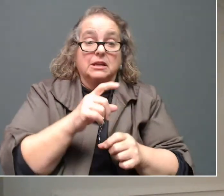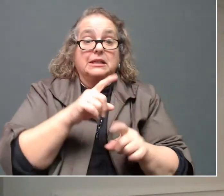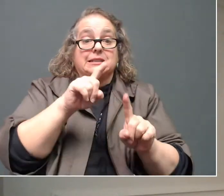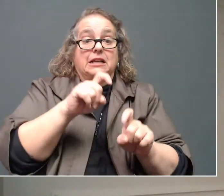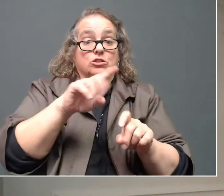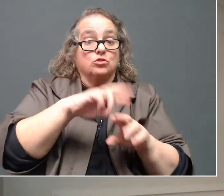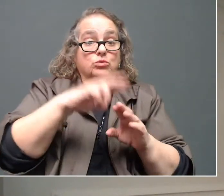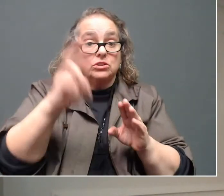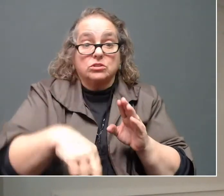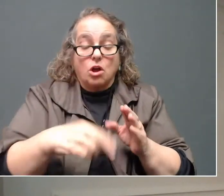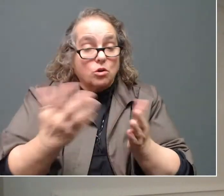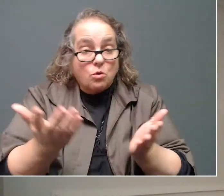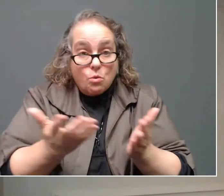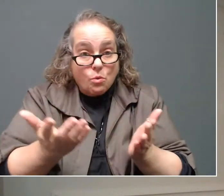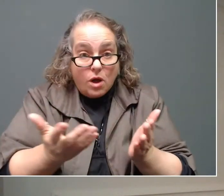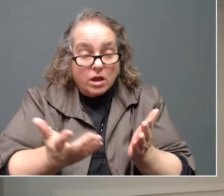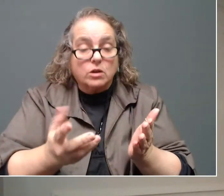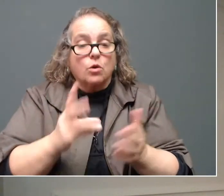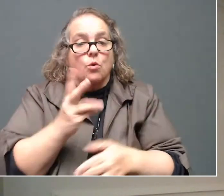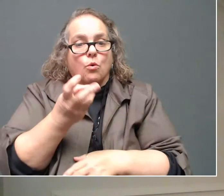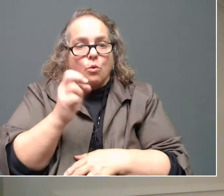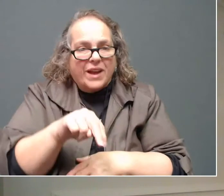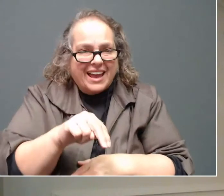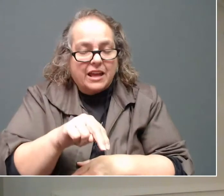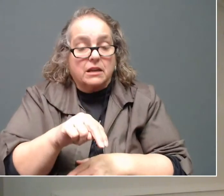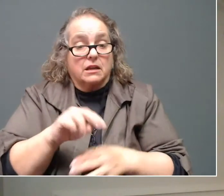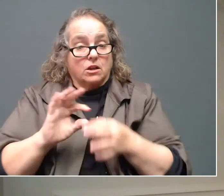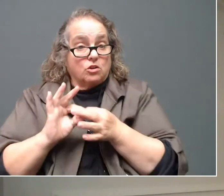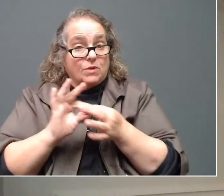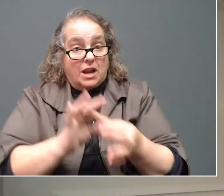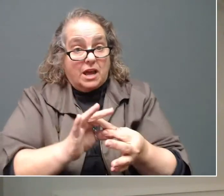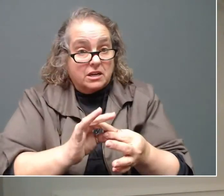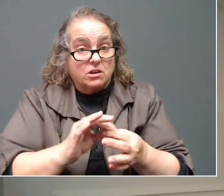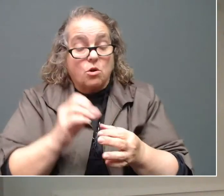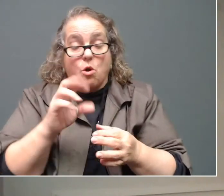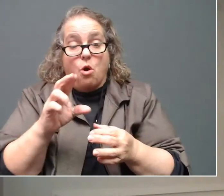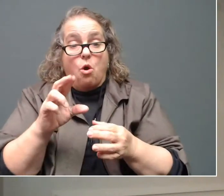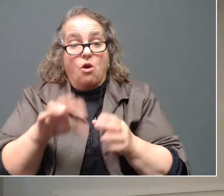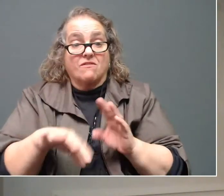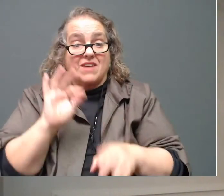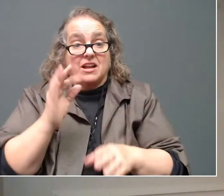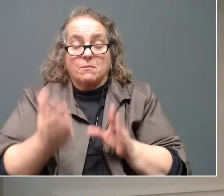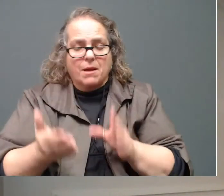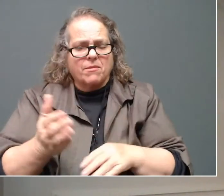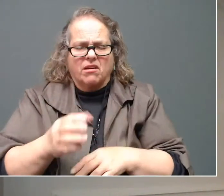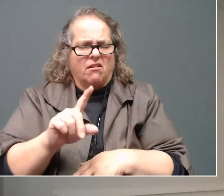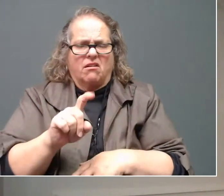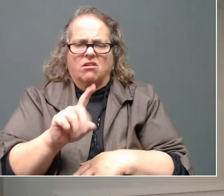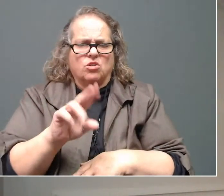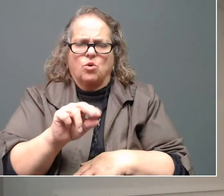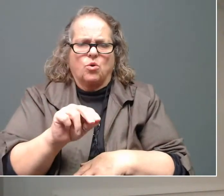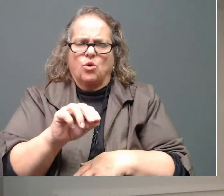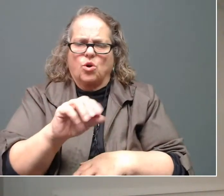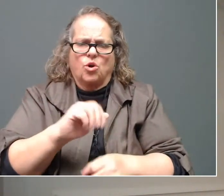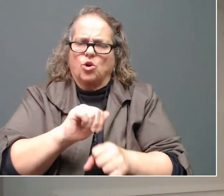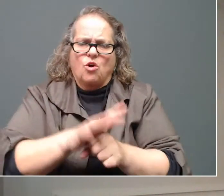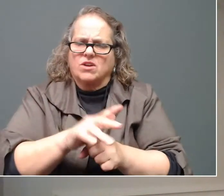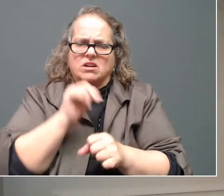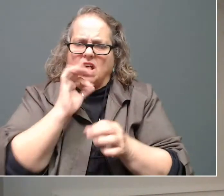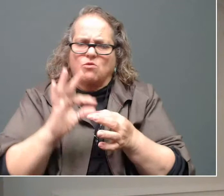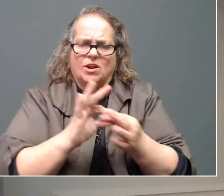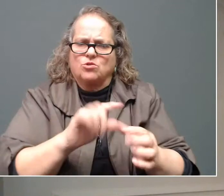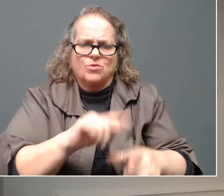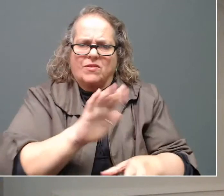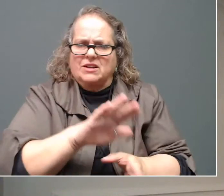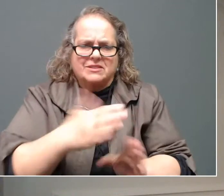evidence that supports that COVID was related, or find that perhaps COVID was not related. Once they review that, most of